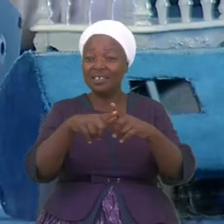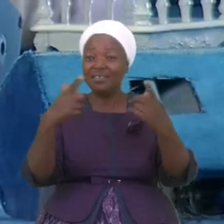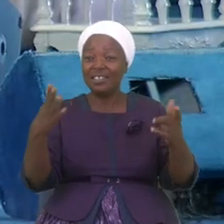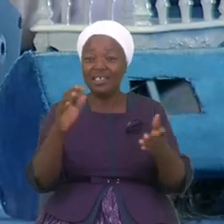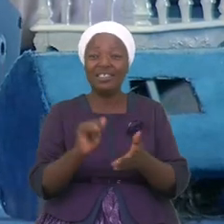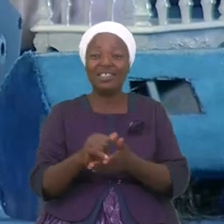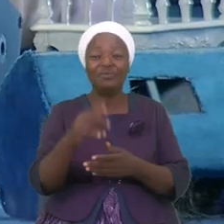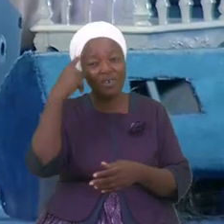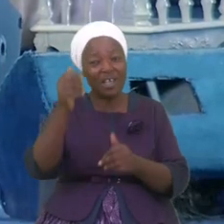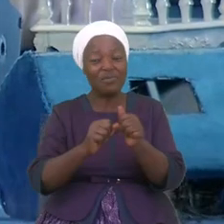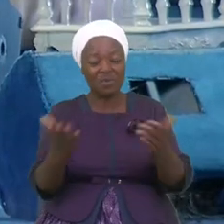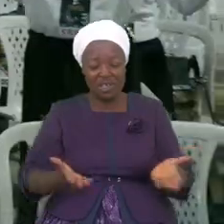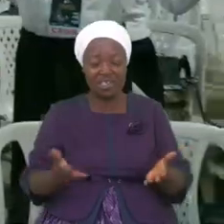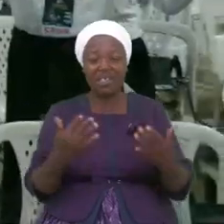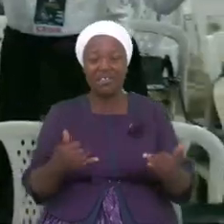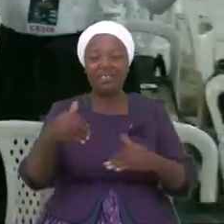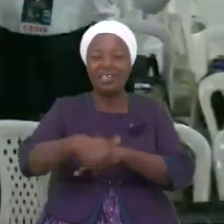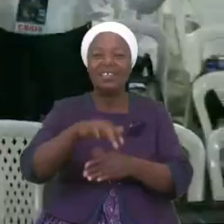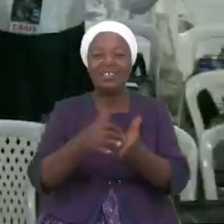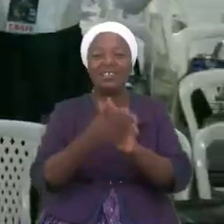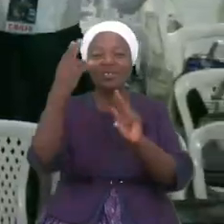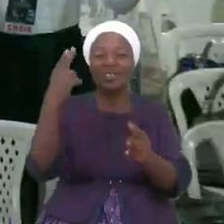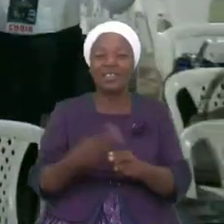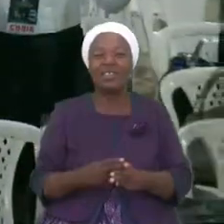ground today in Jesus' name.